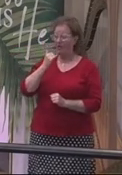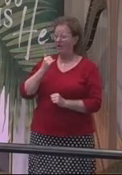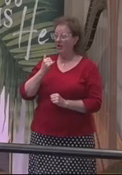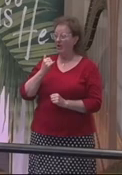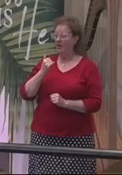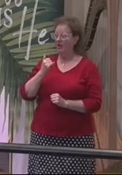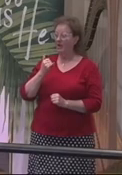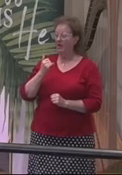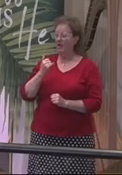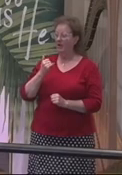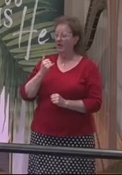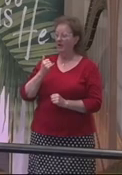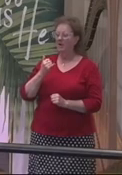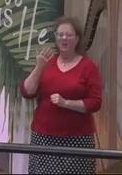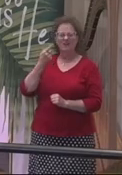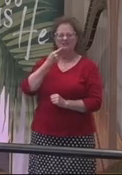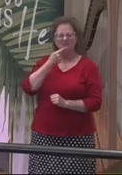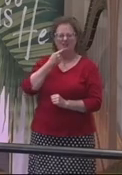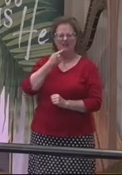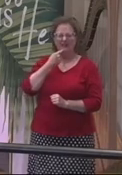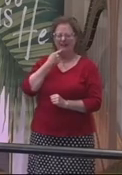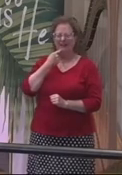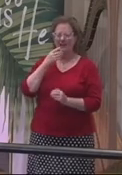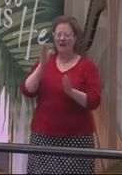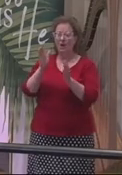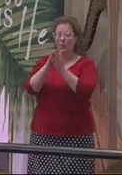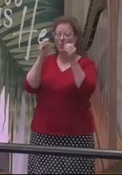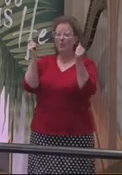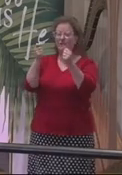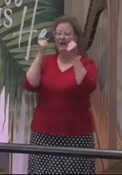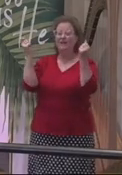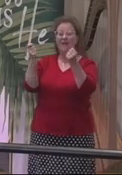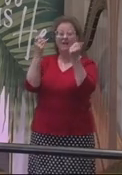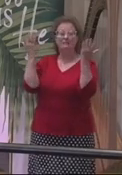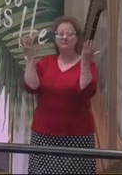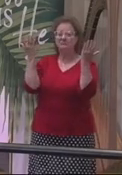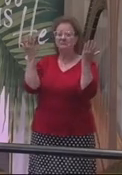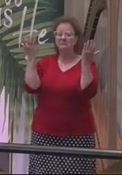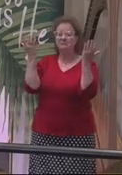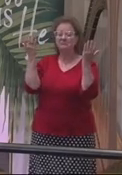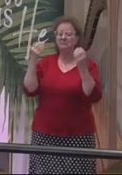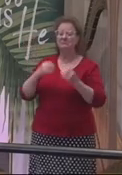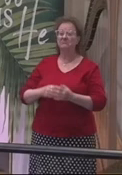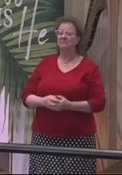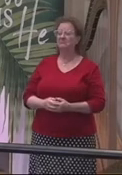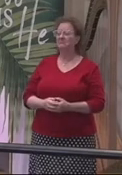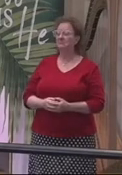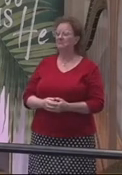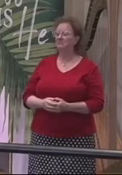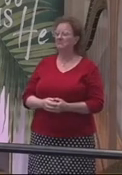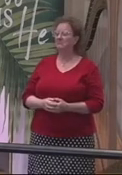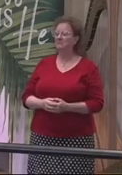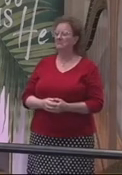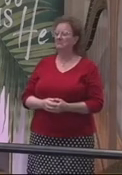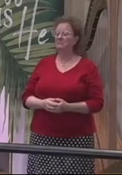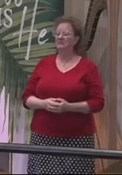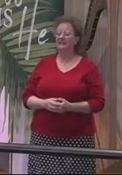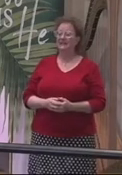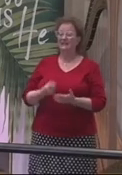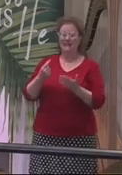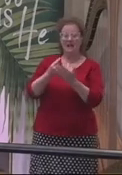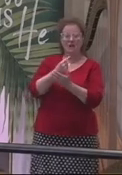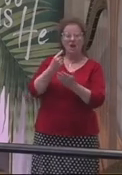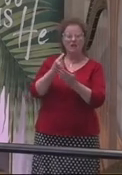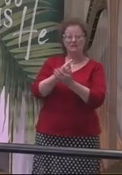have possibly said, did they cry out, Hosanna? Well, in John's gospel and